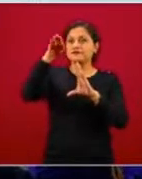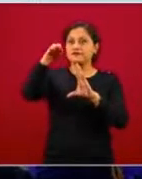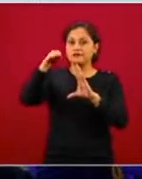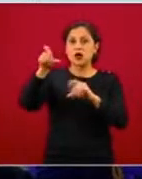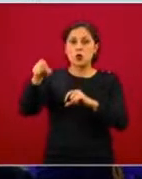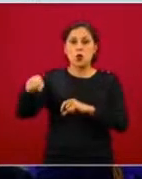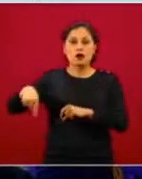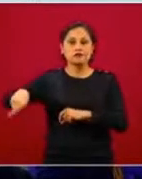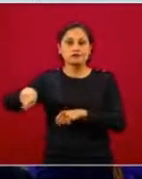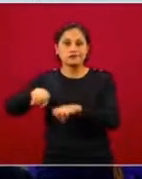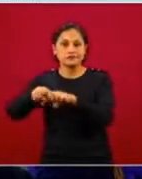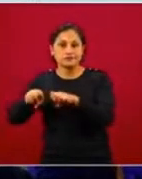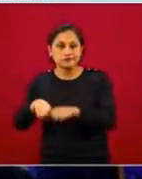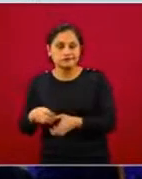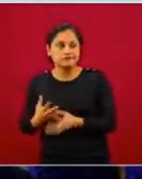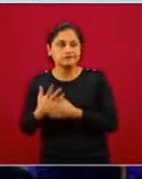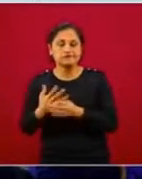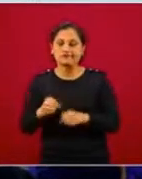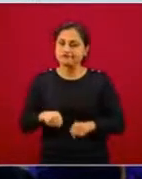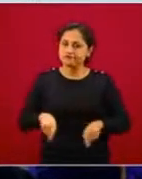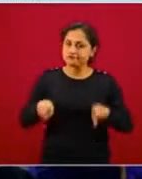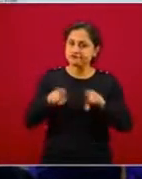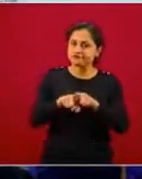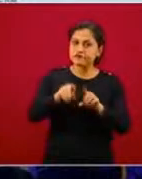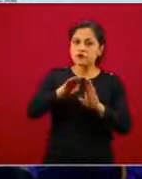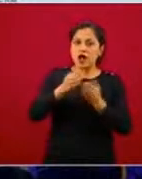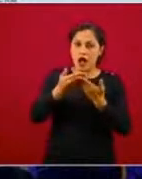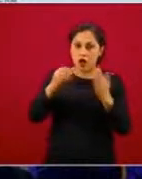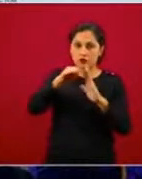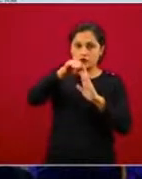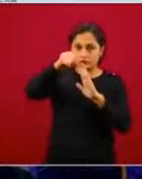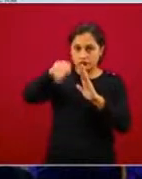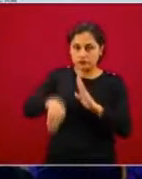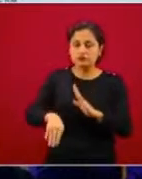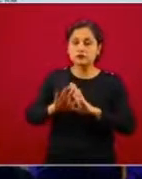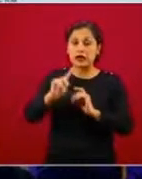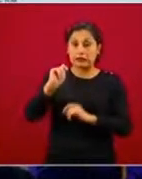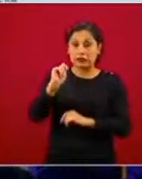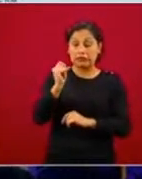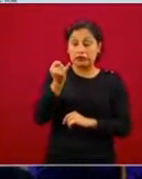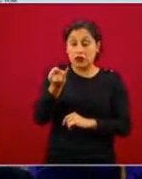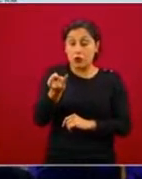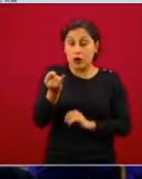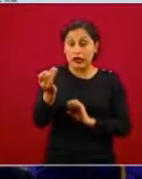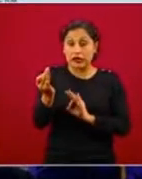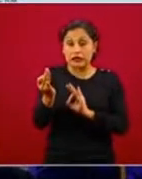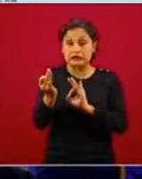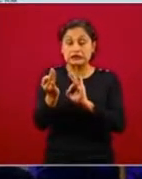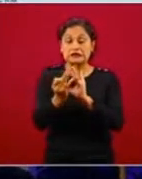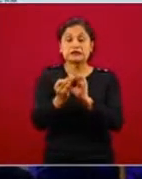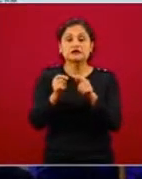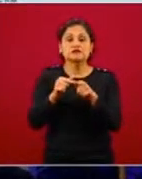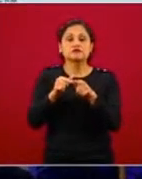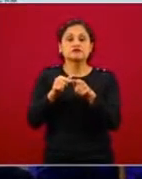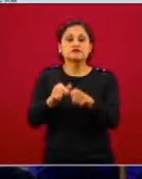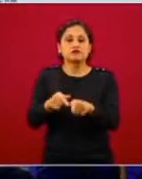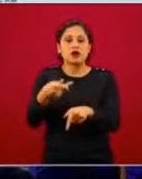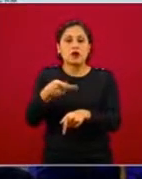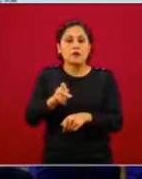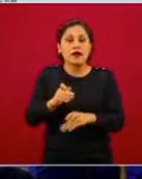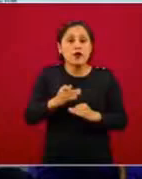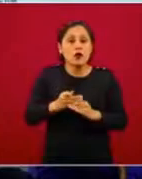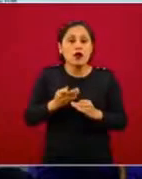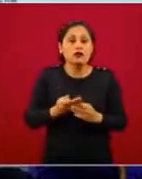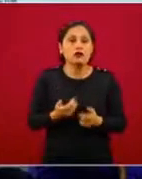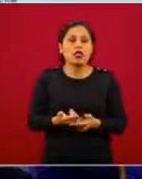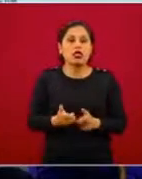And we can see this downward trend happening there. And here's Tijuana